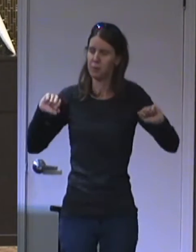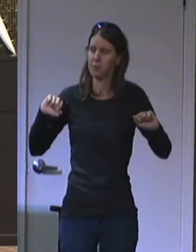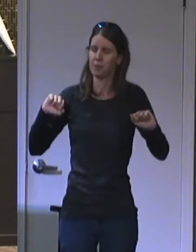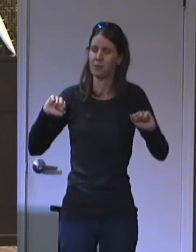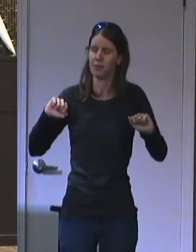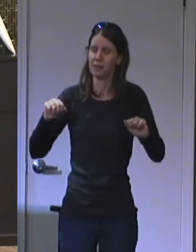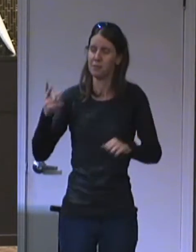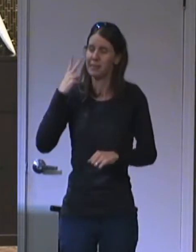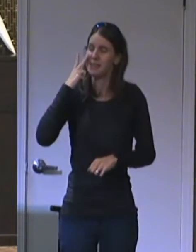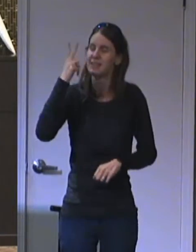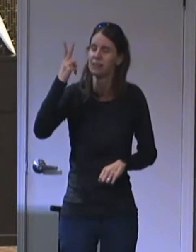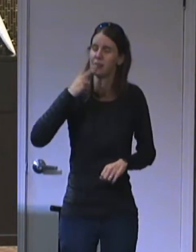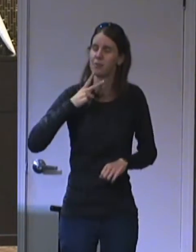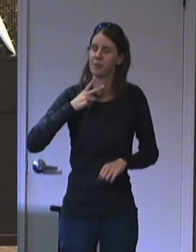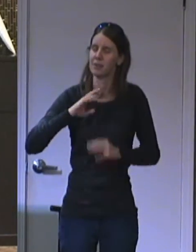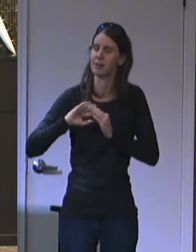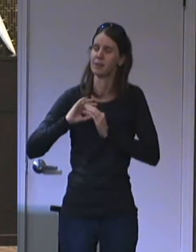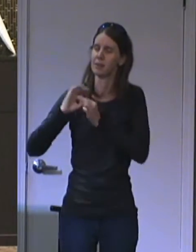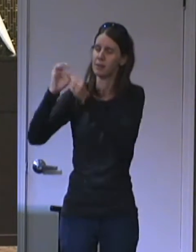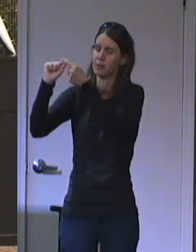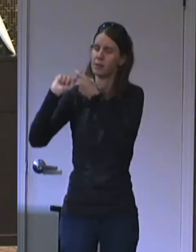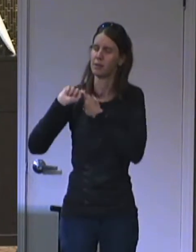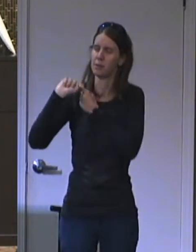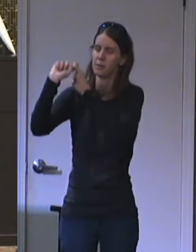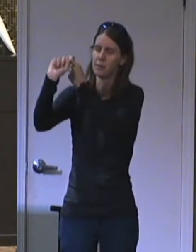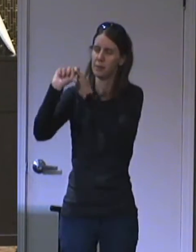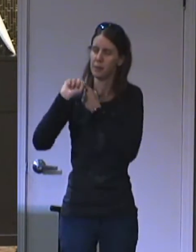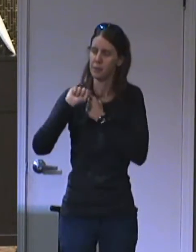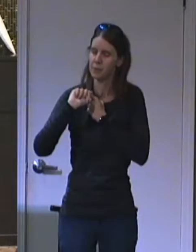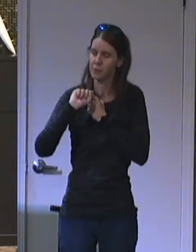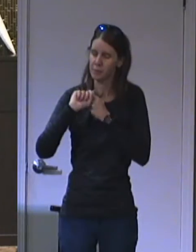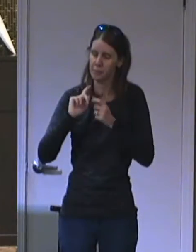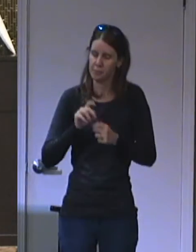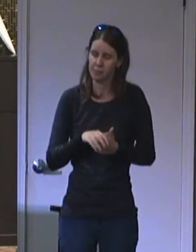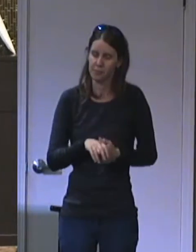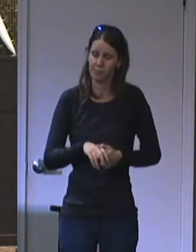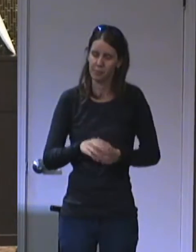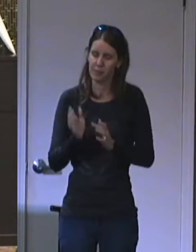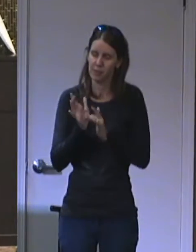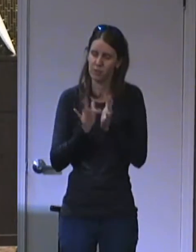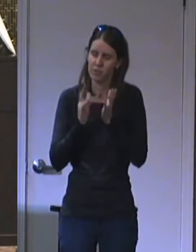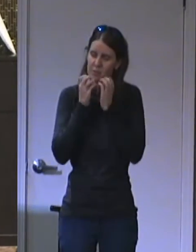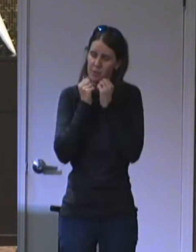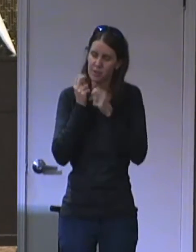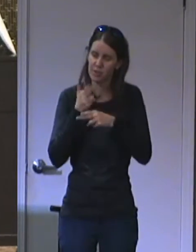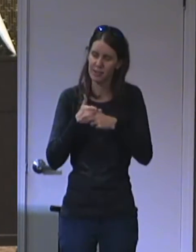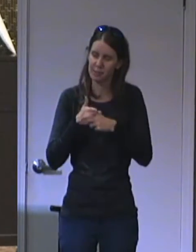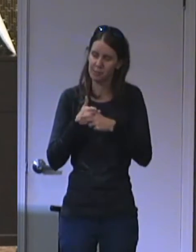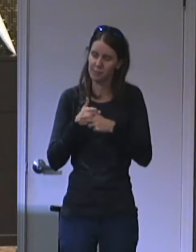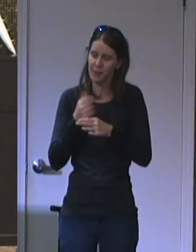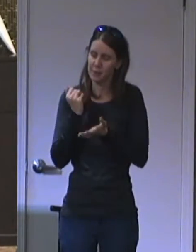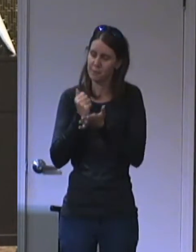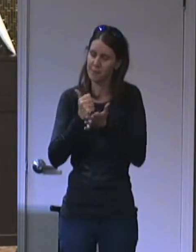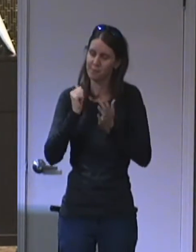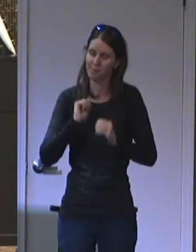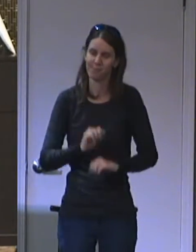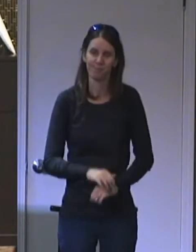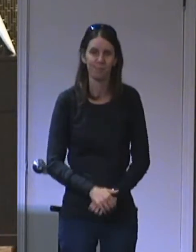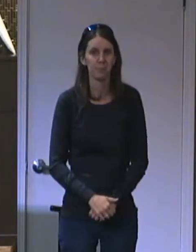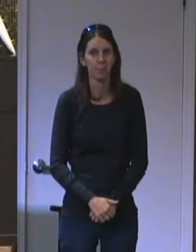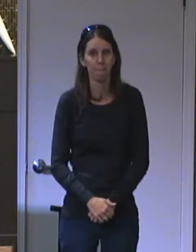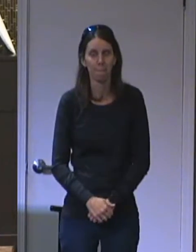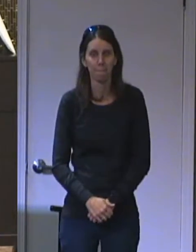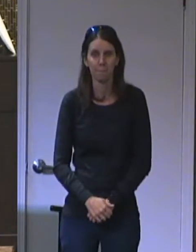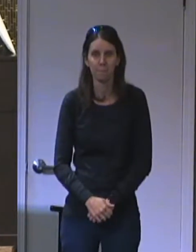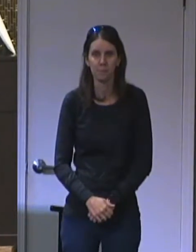Leave a clear sight to you. Follow you completely. In Jesus' precious name, amen.